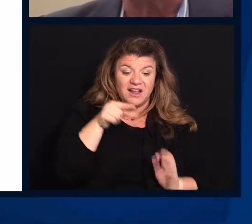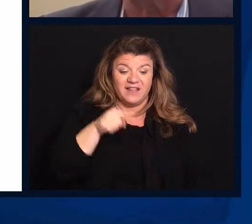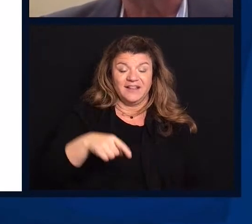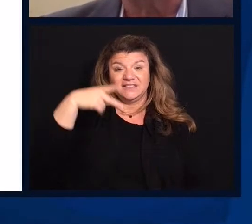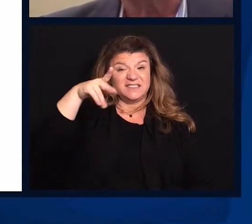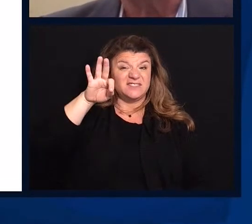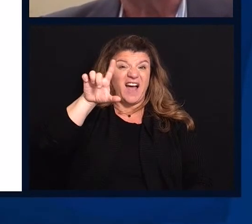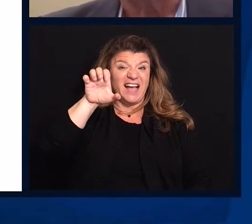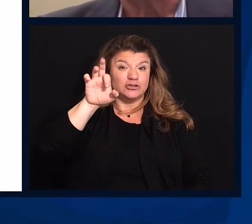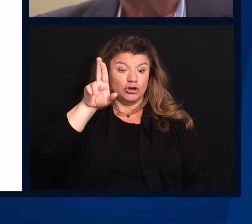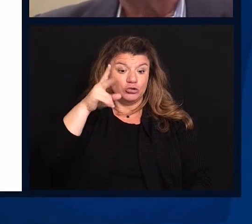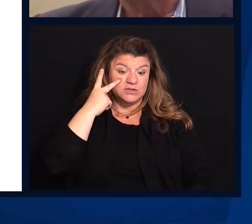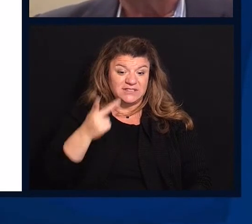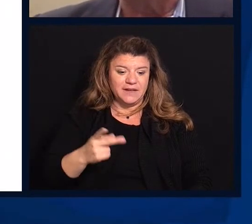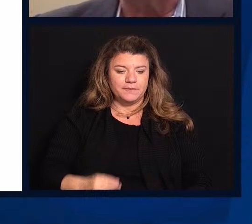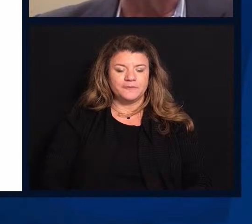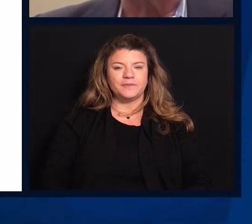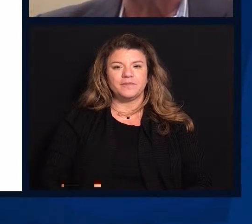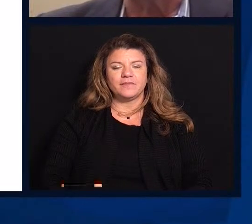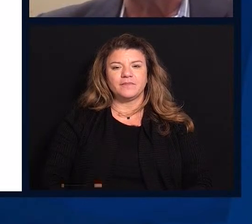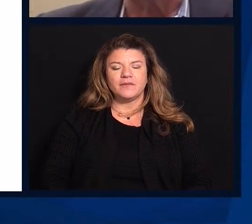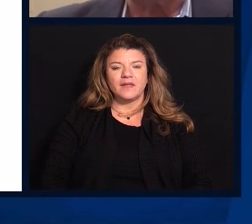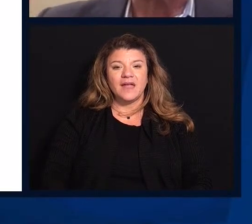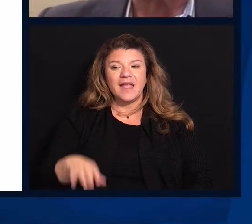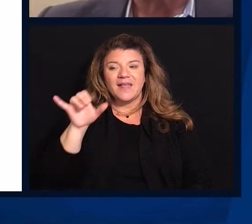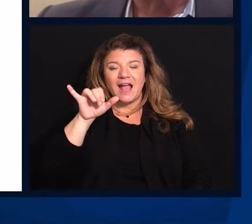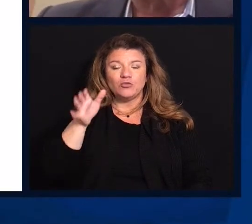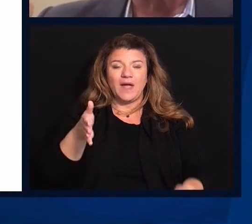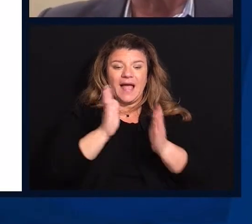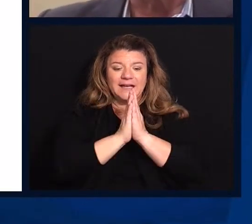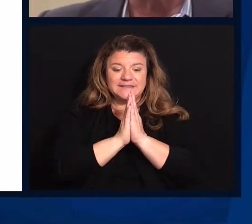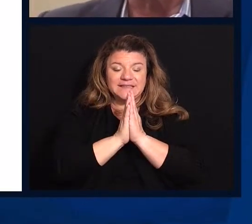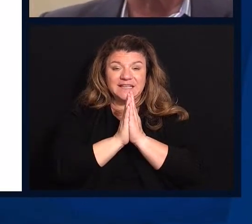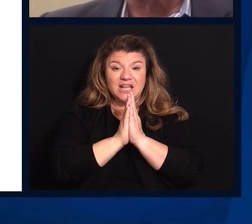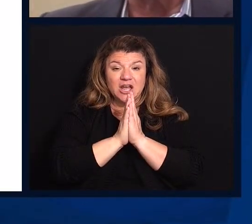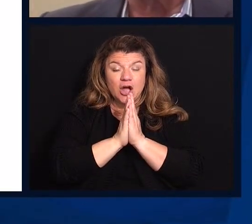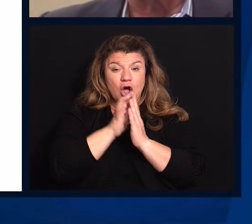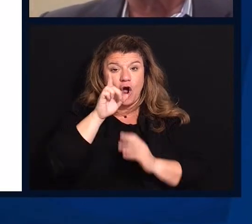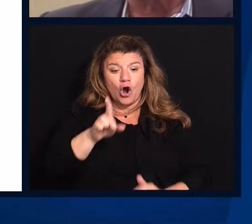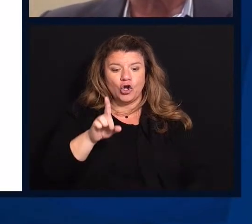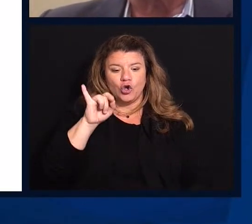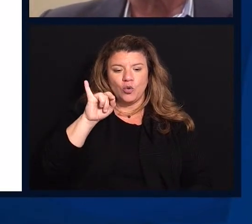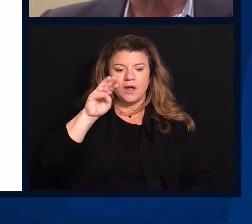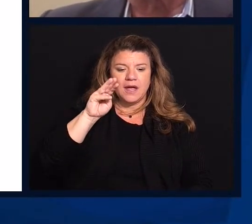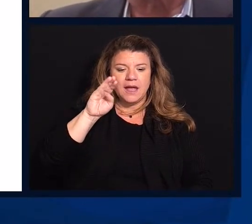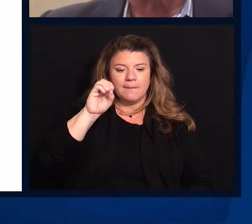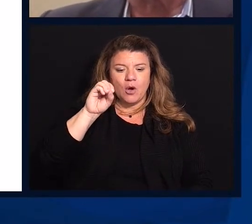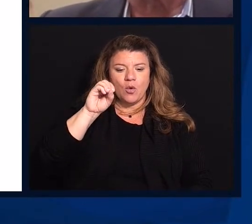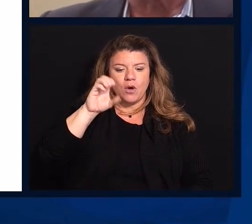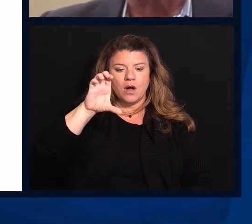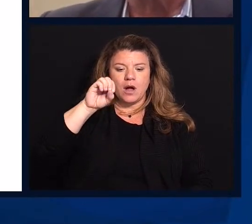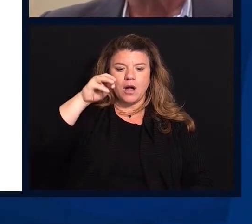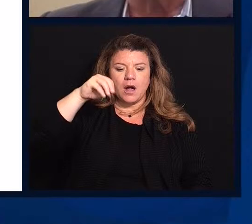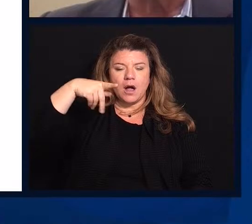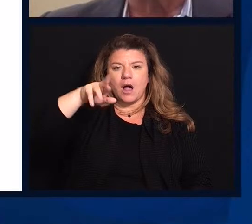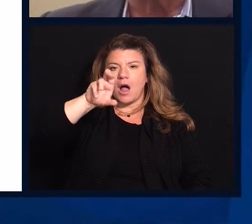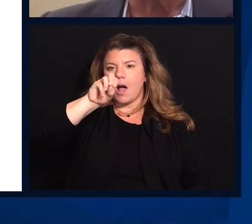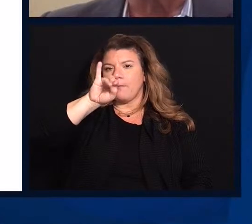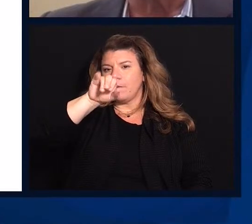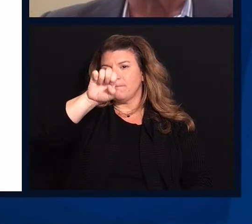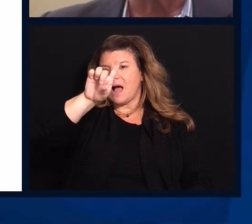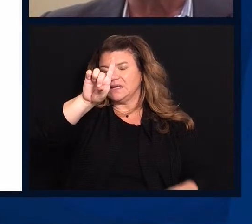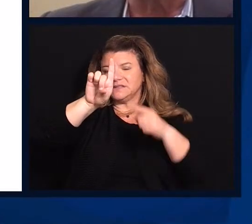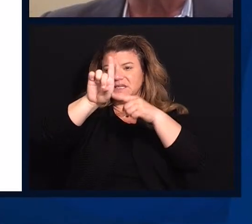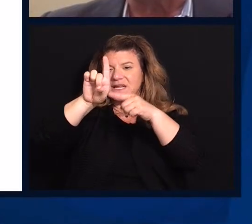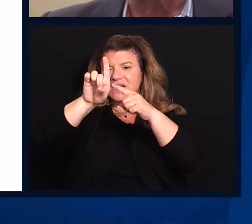Next slide. And then as we ask, are you immunocompromised? Because there are clear criteria that